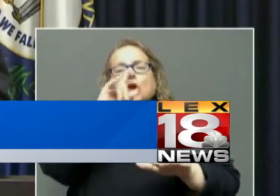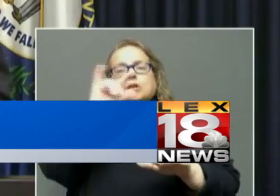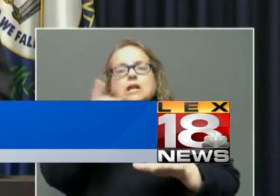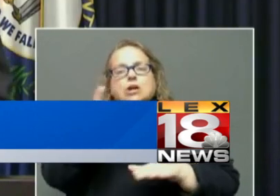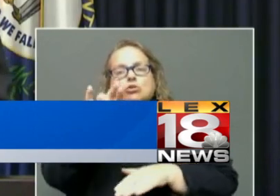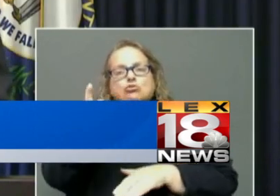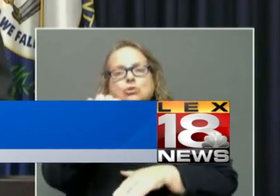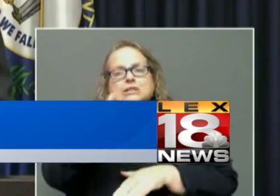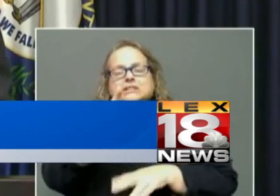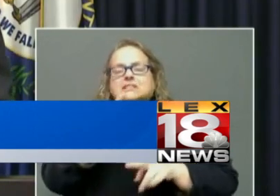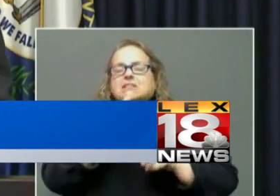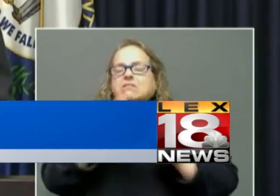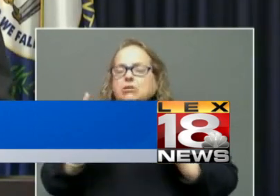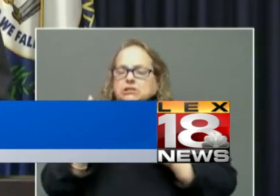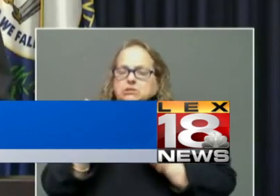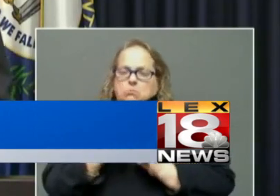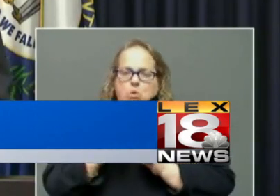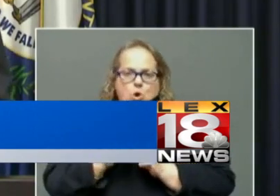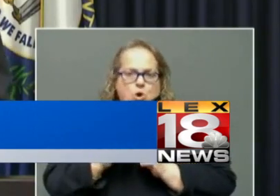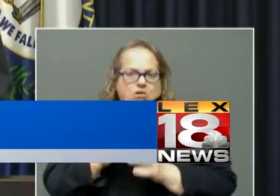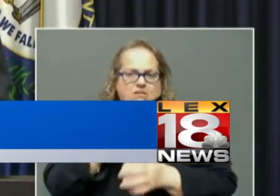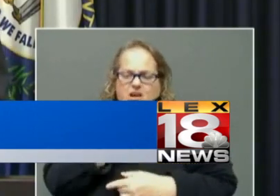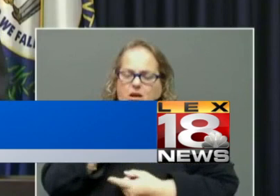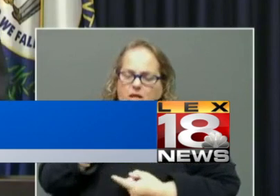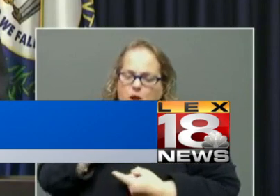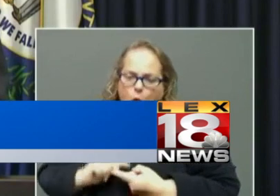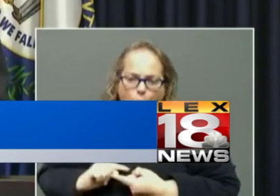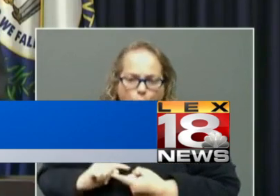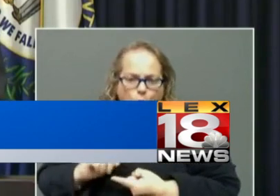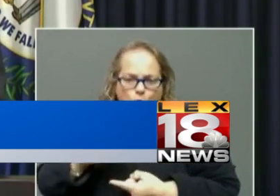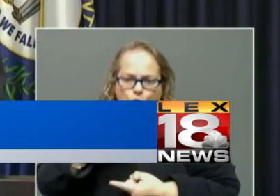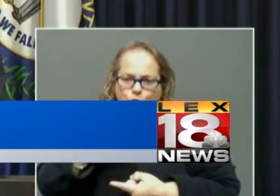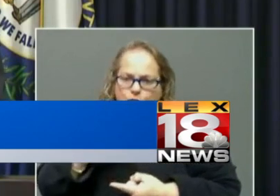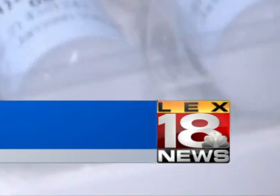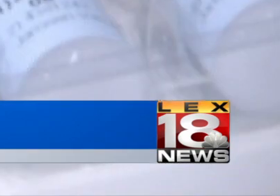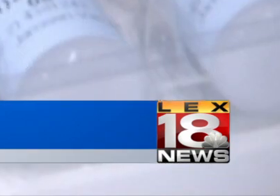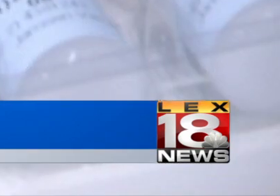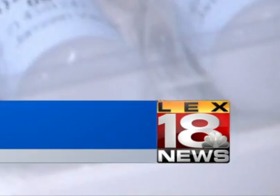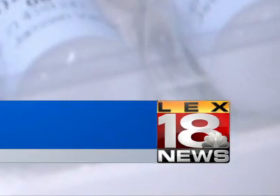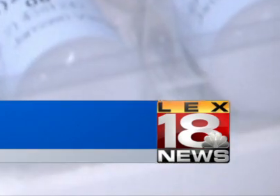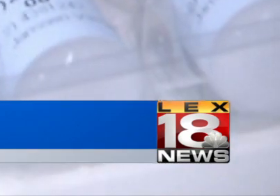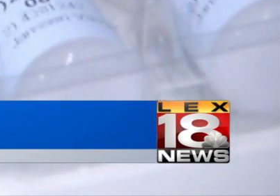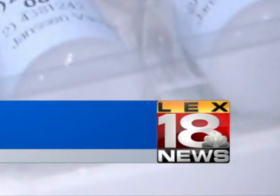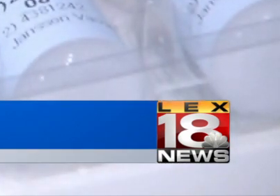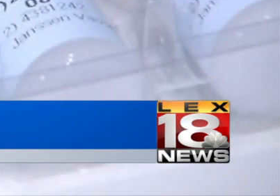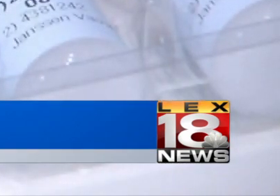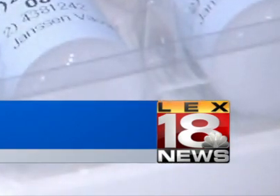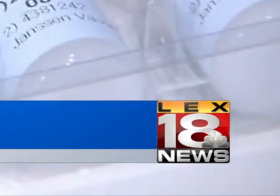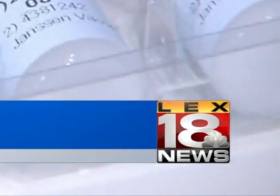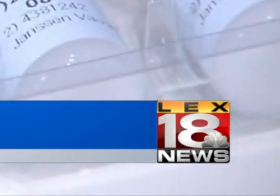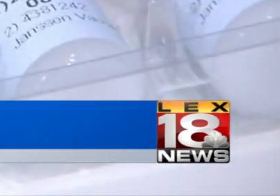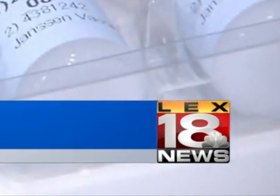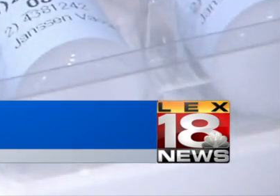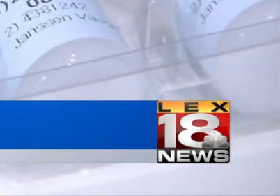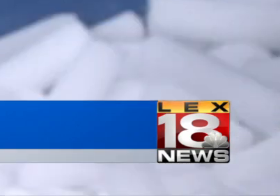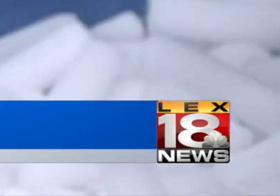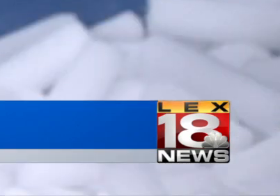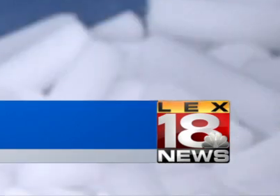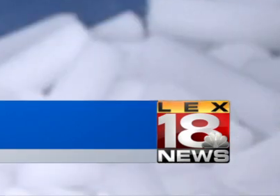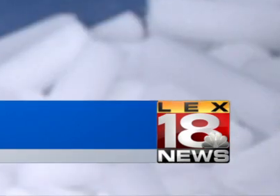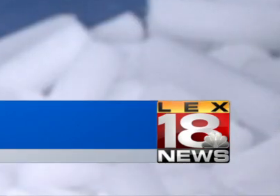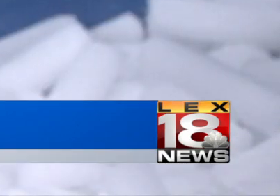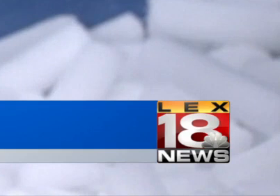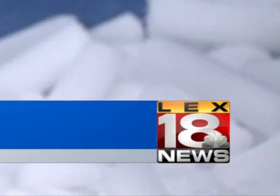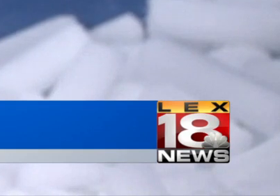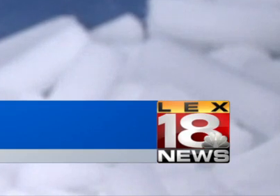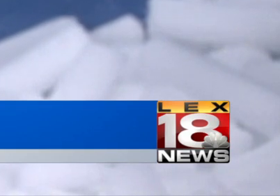very small versus the really significant risk of being harmed by COVID. So to those who have gotten the J&J shot, the